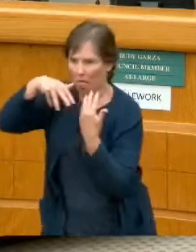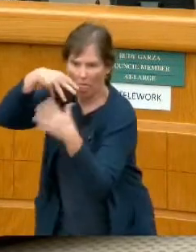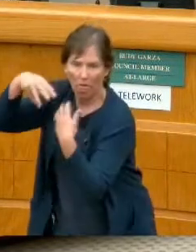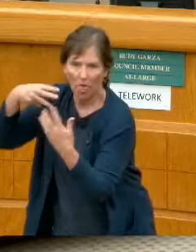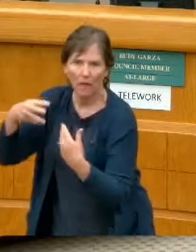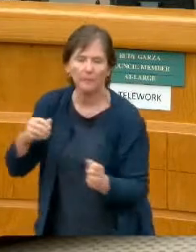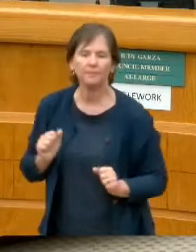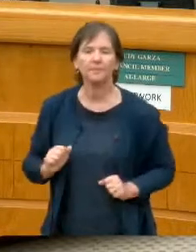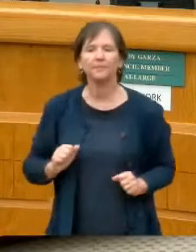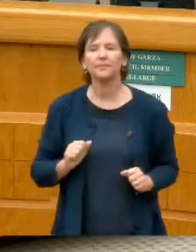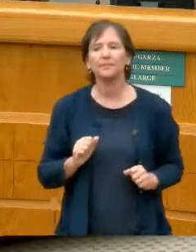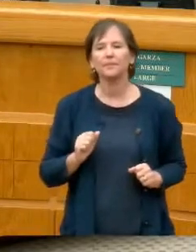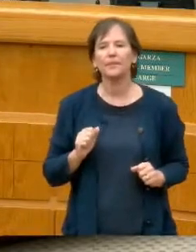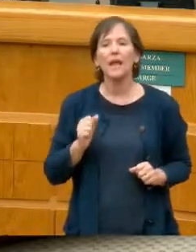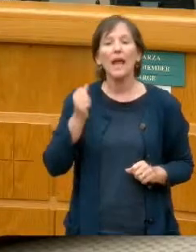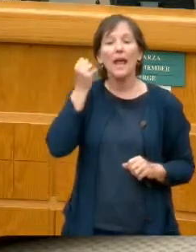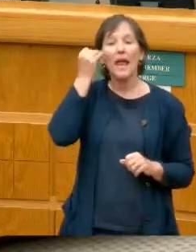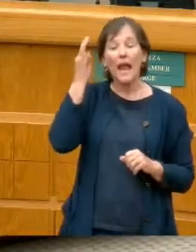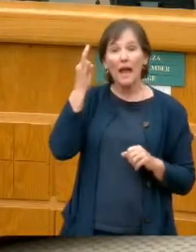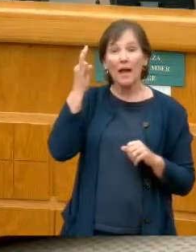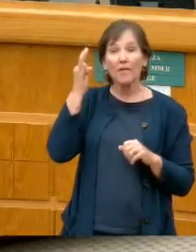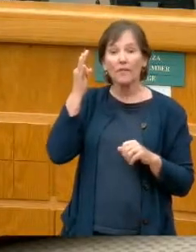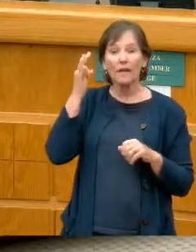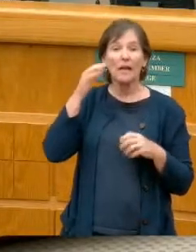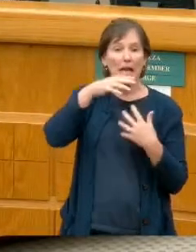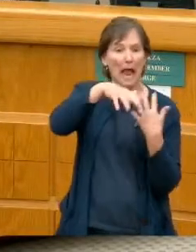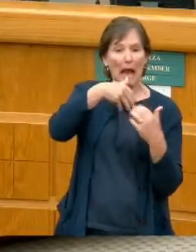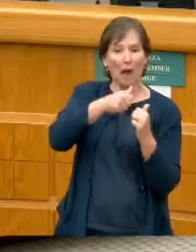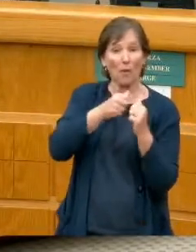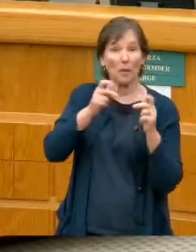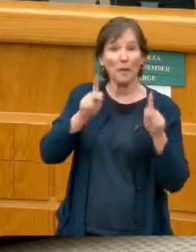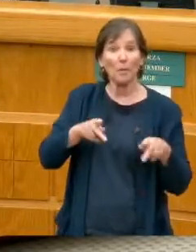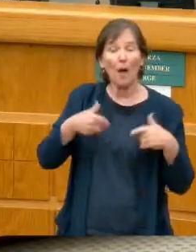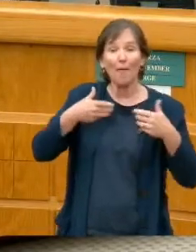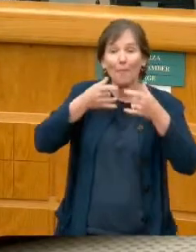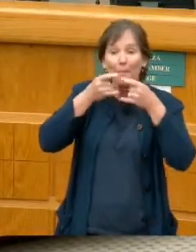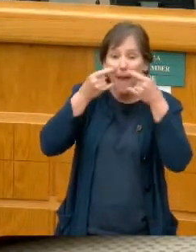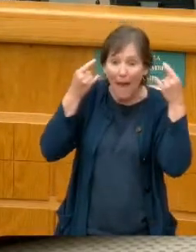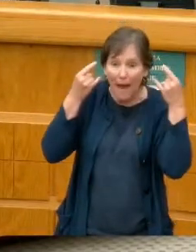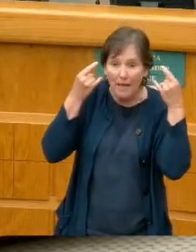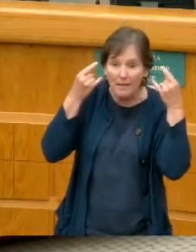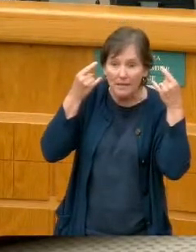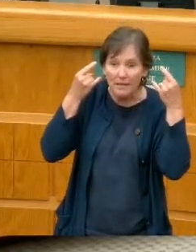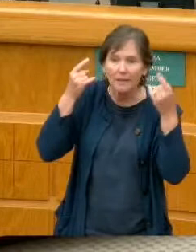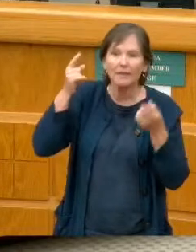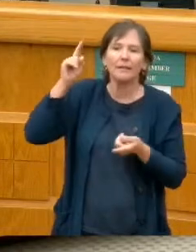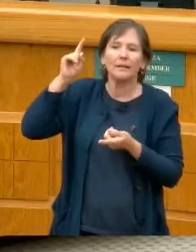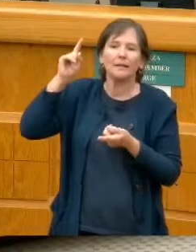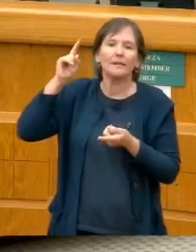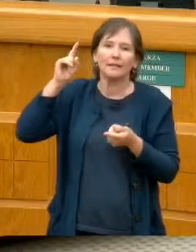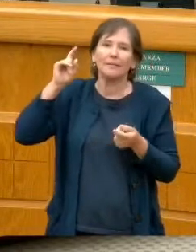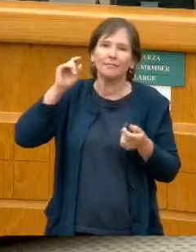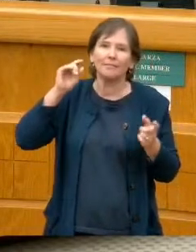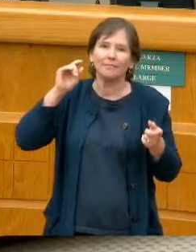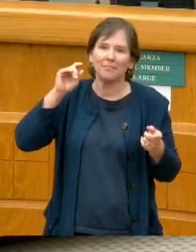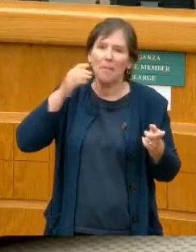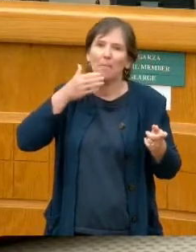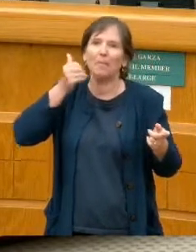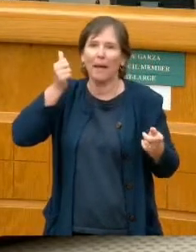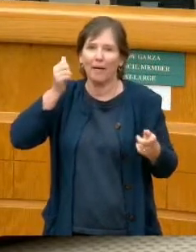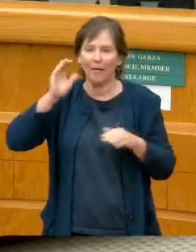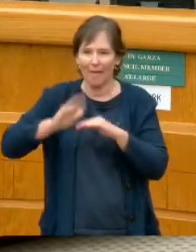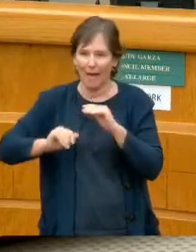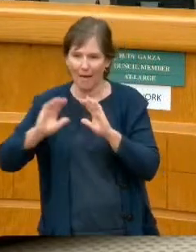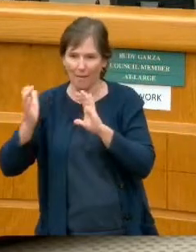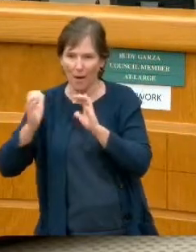wearing masks and social distancing is less risky than being around people that are not wearing masks and not